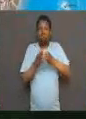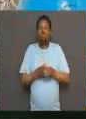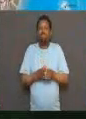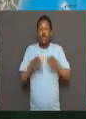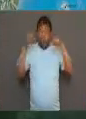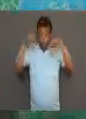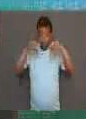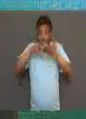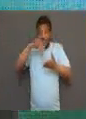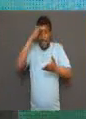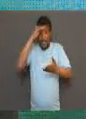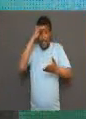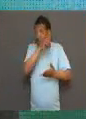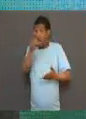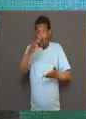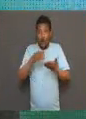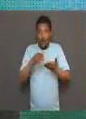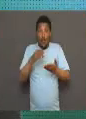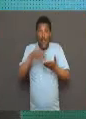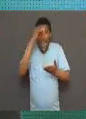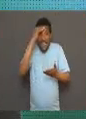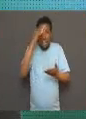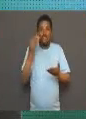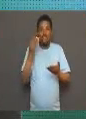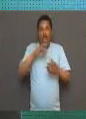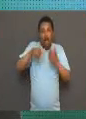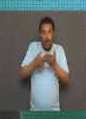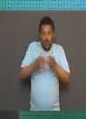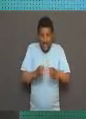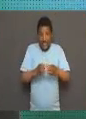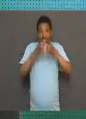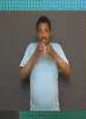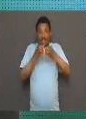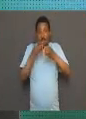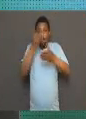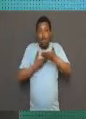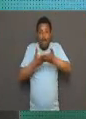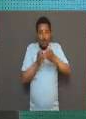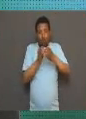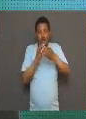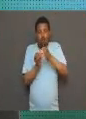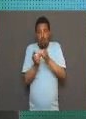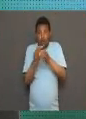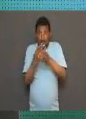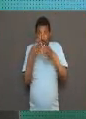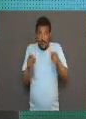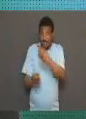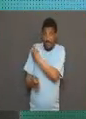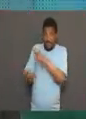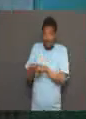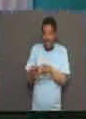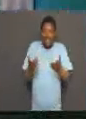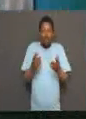projection. In today's lesson, you learned about cylindrical map